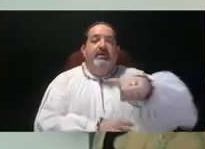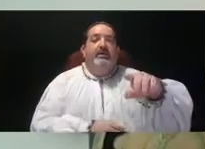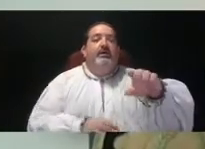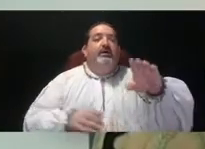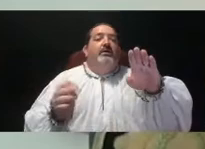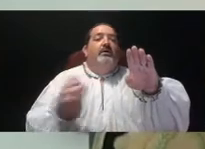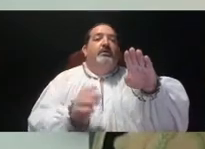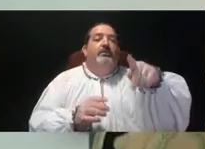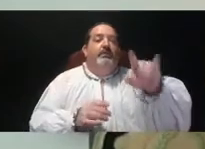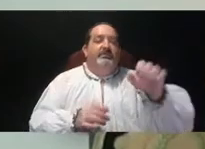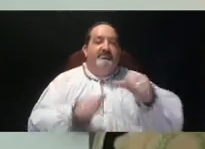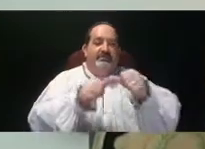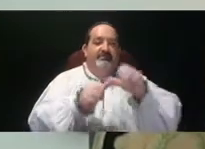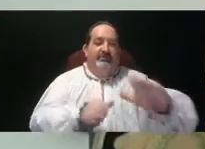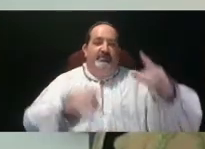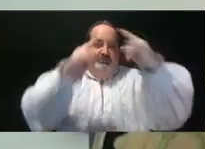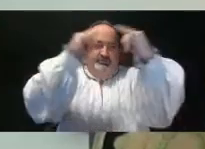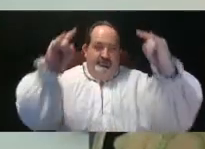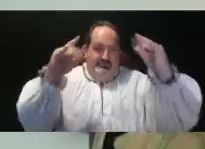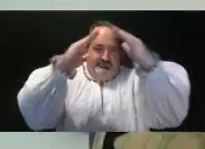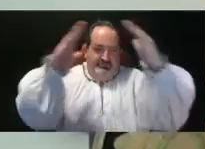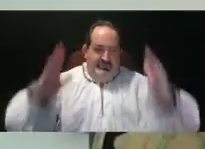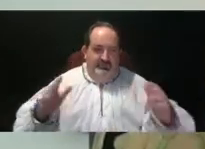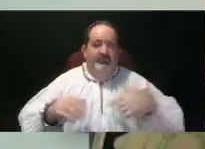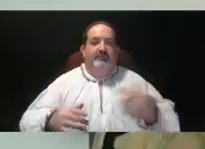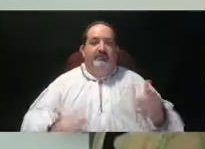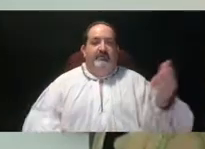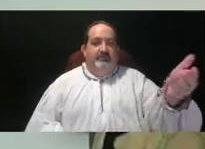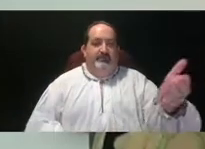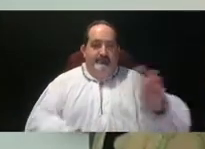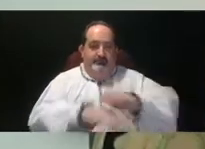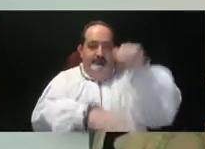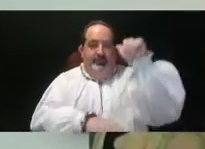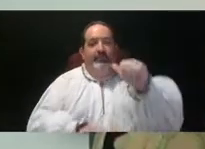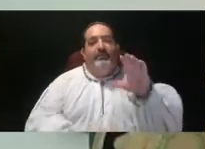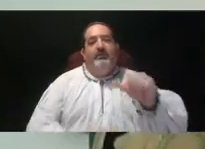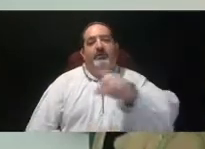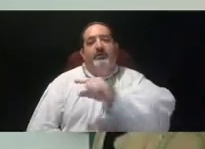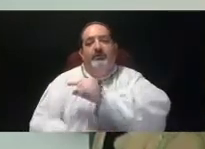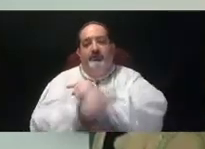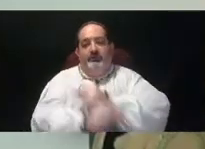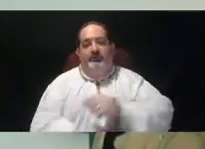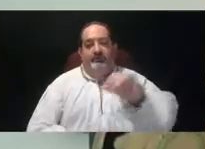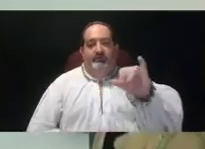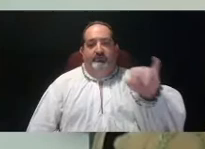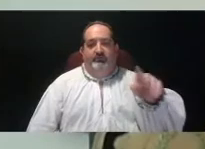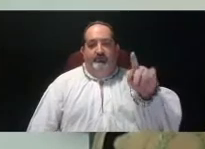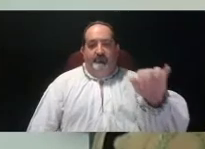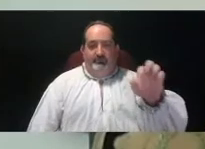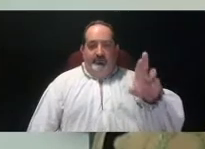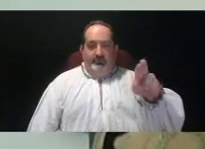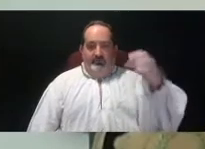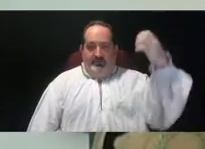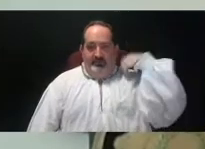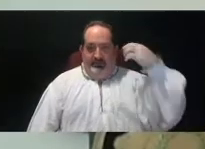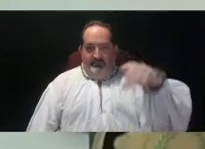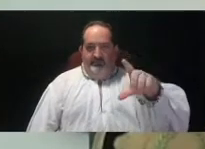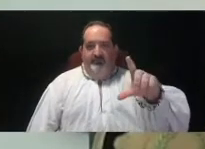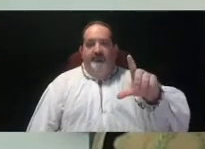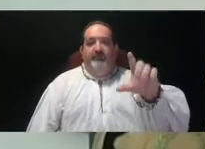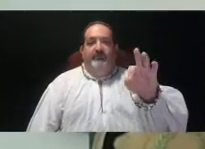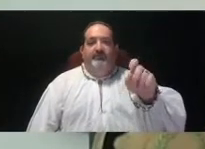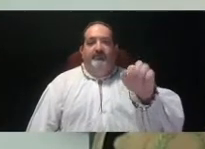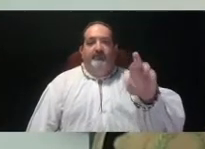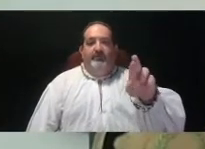shelter. At this time, their Excellencies call into their guard the Vartskip Stiori, the captain of the guard, Lord Finner